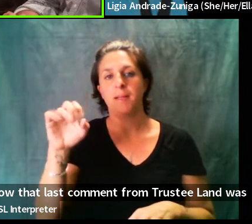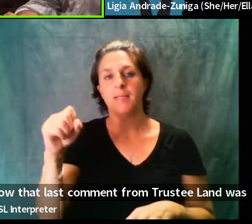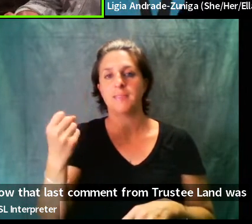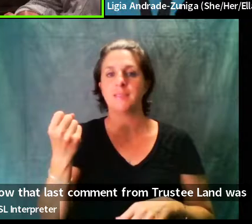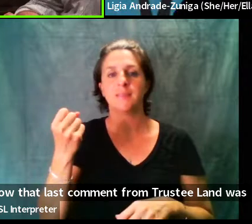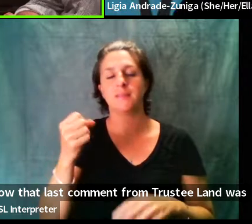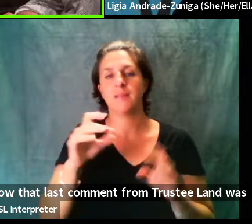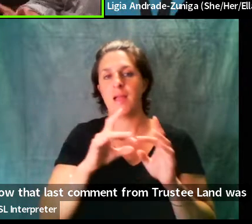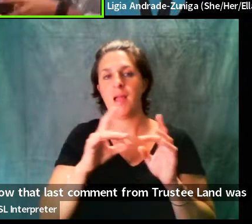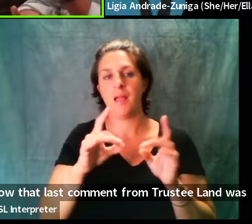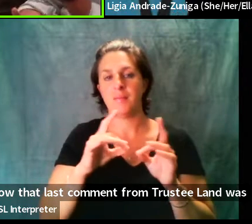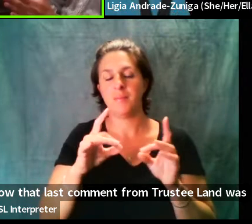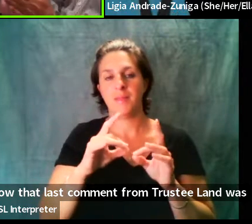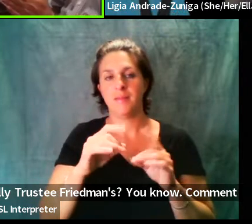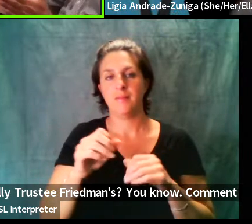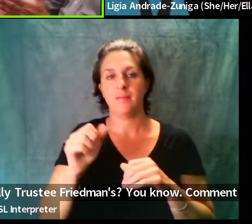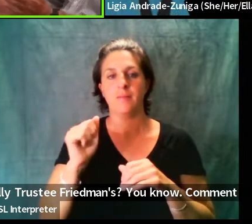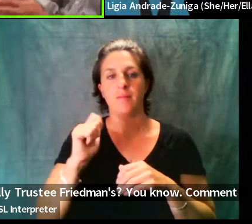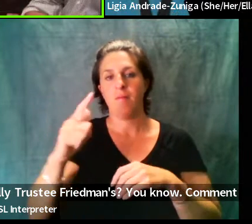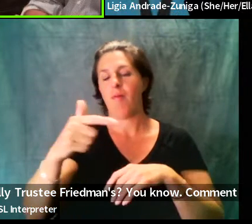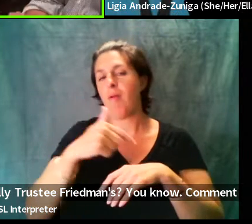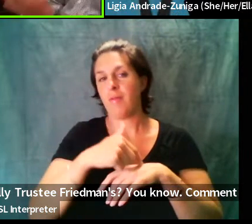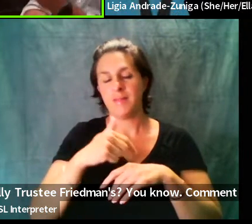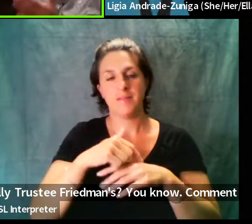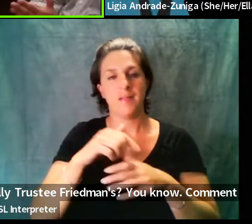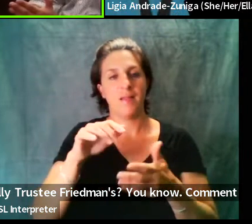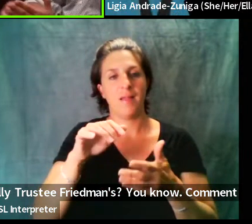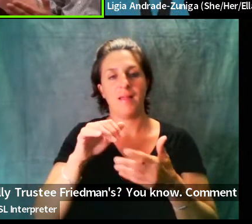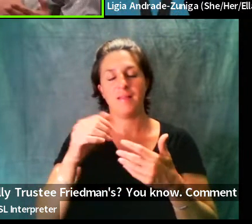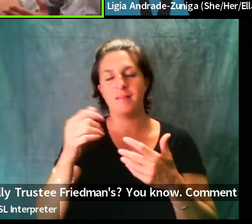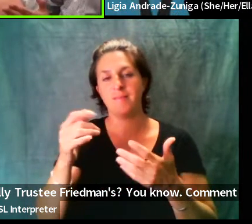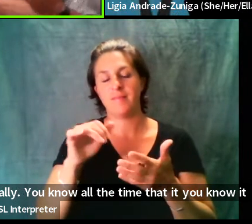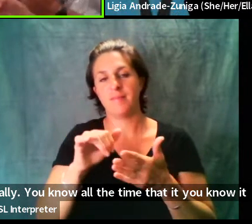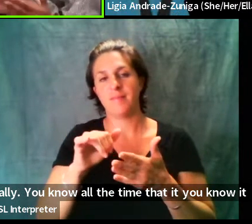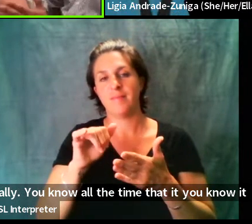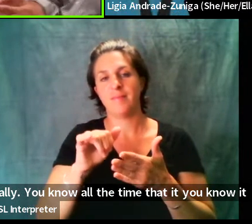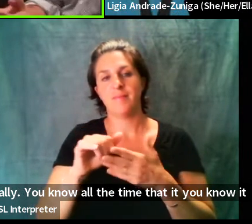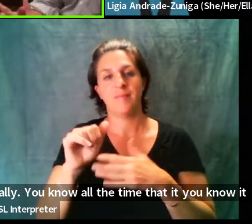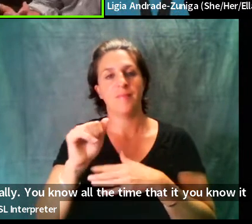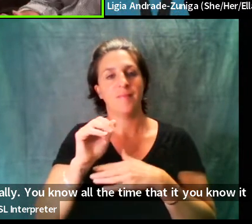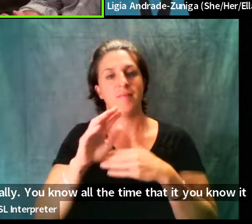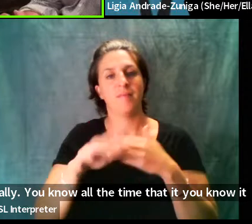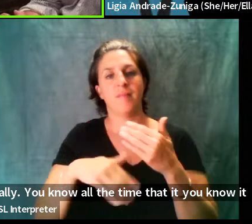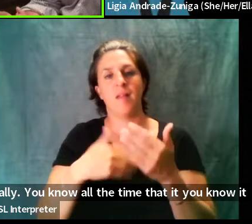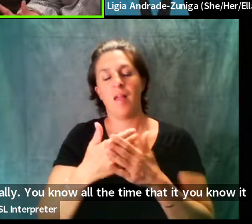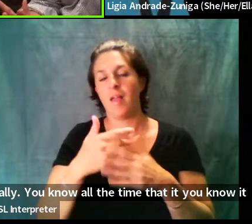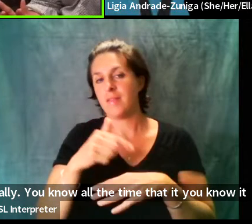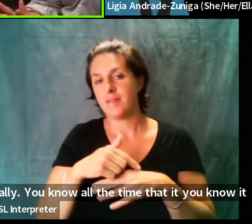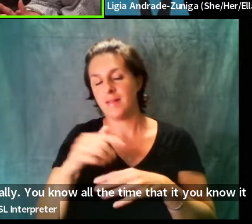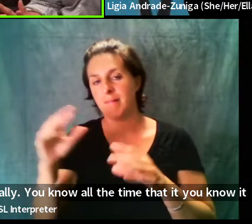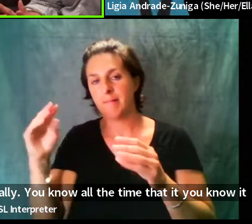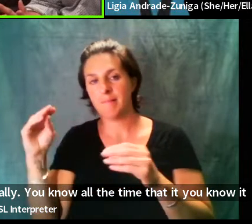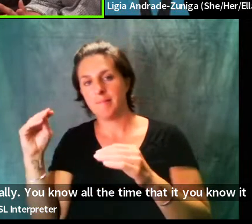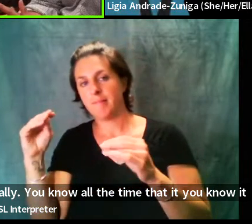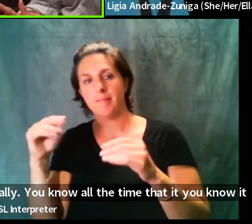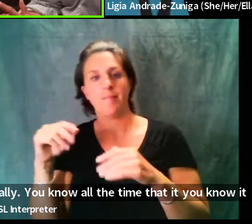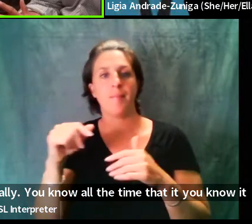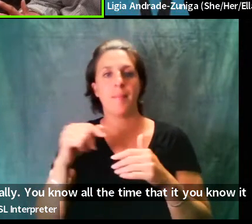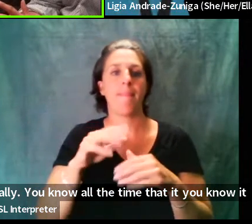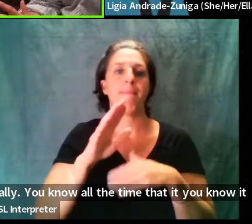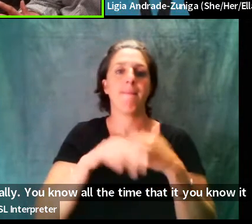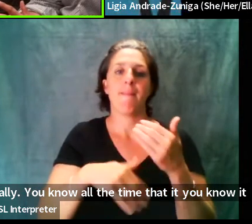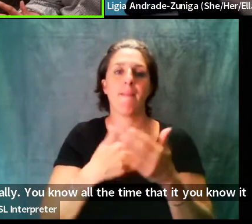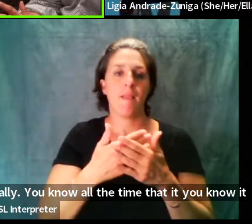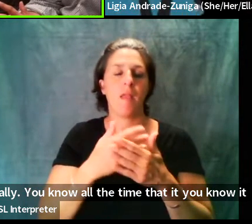comment eventually, all the time that it just kind of that it would